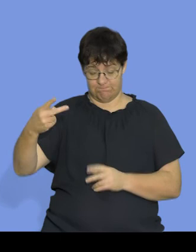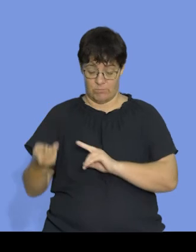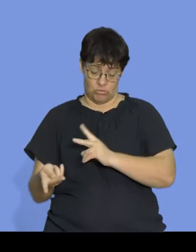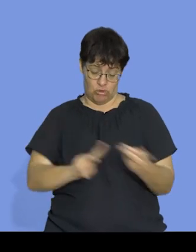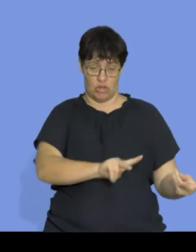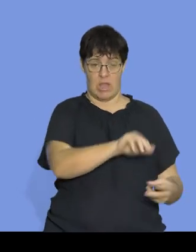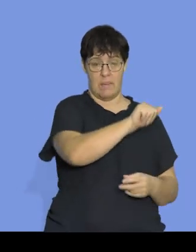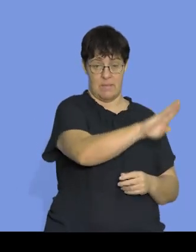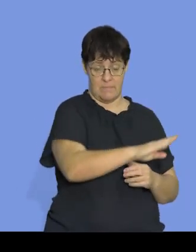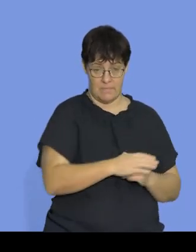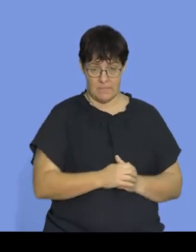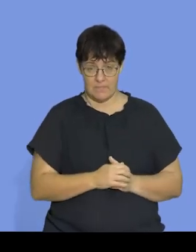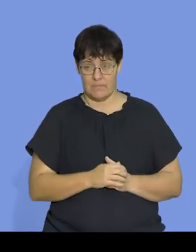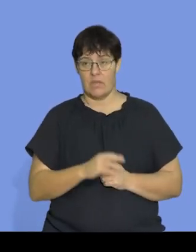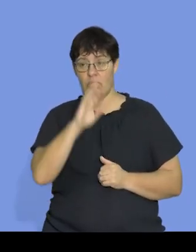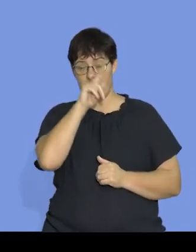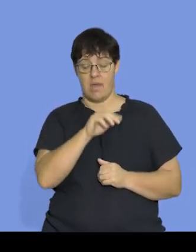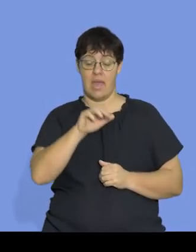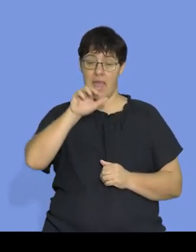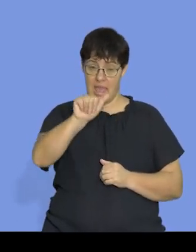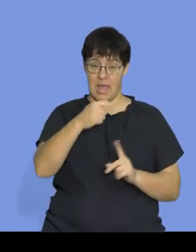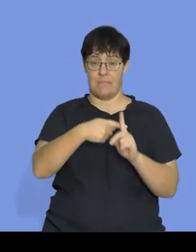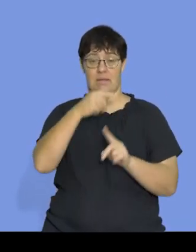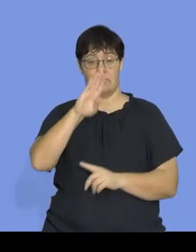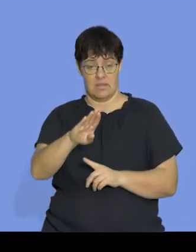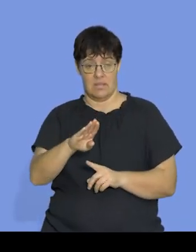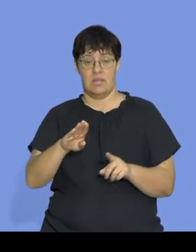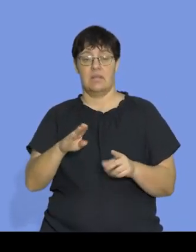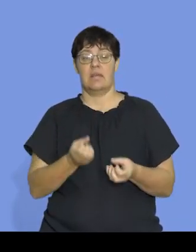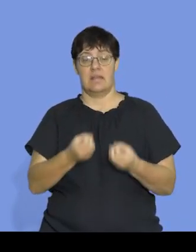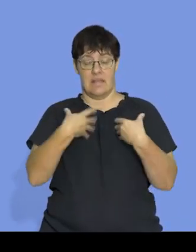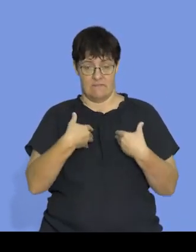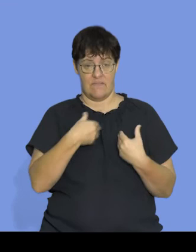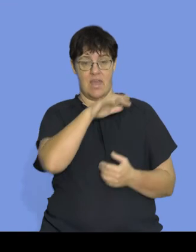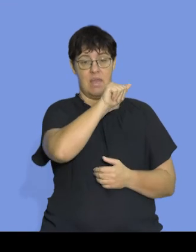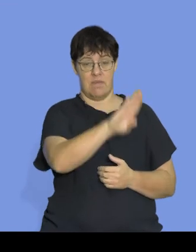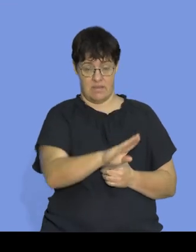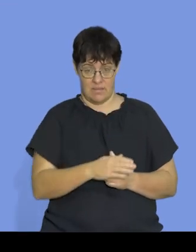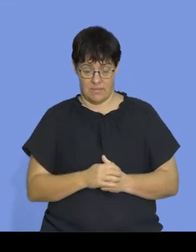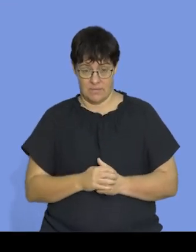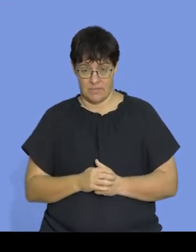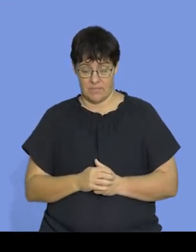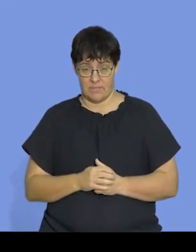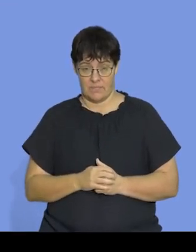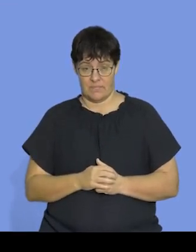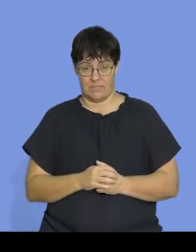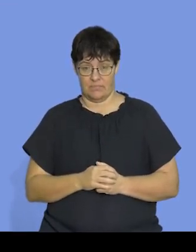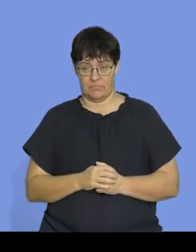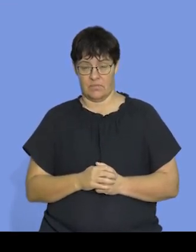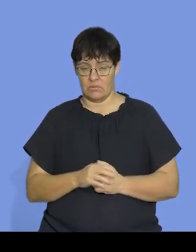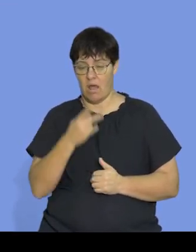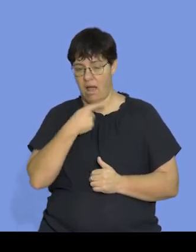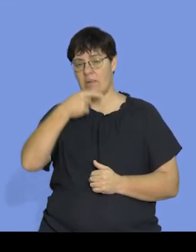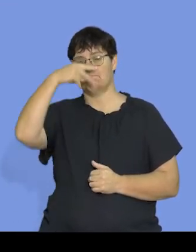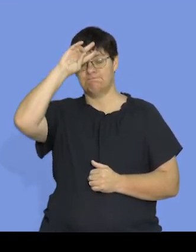reaction. Remember, it's A plus B to give us what? AB. So we are reading this or interpreting it from